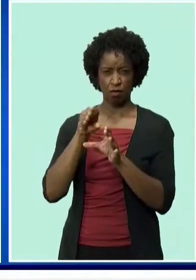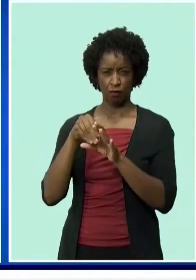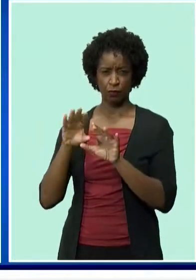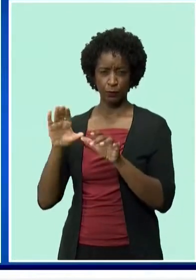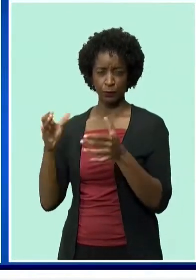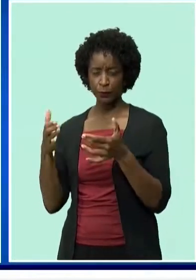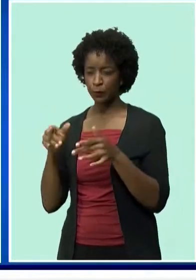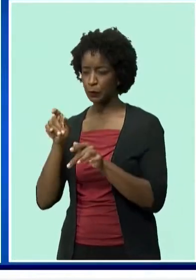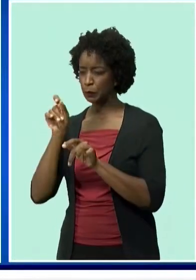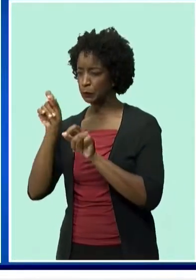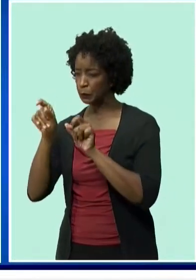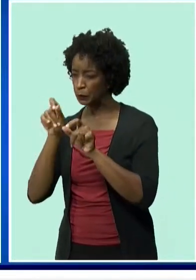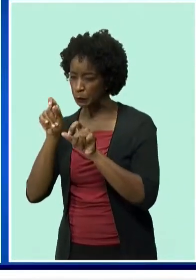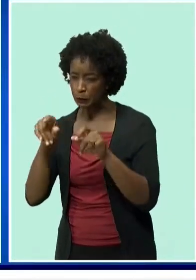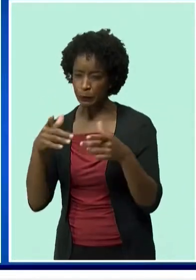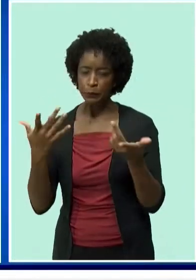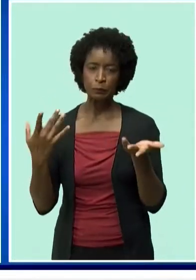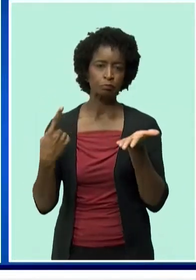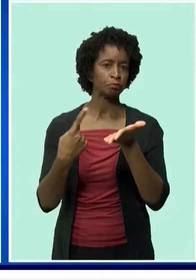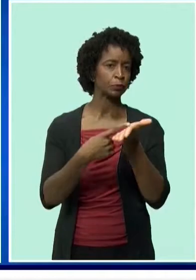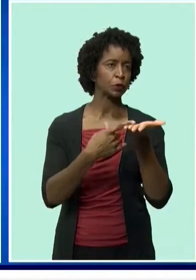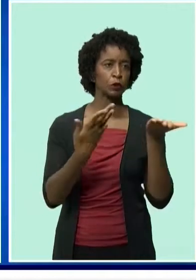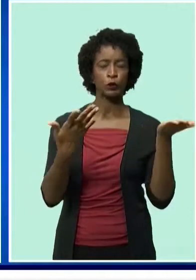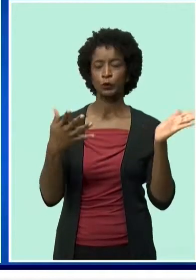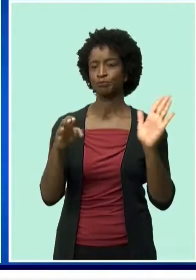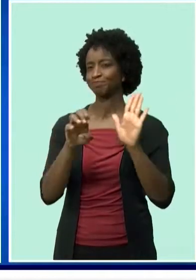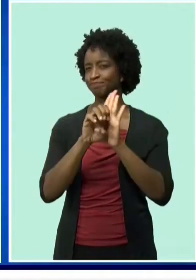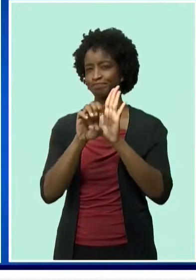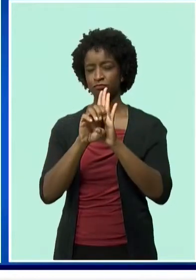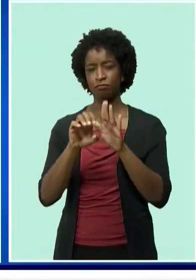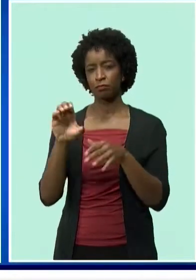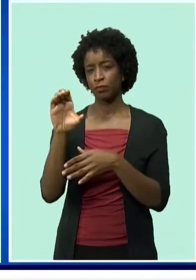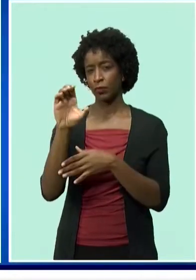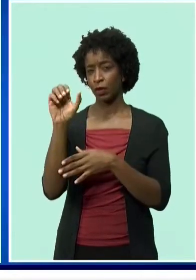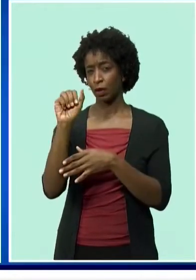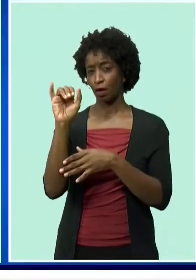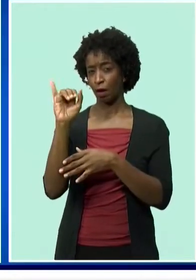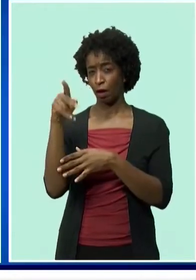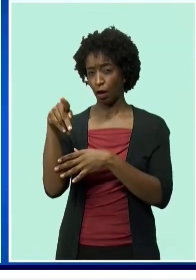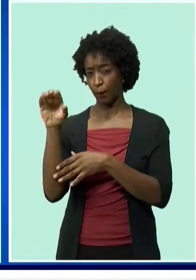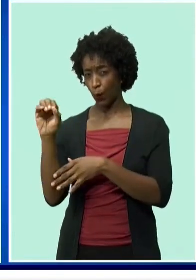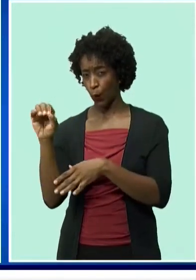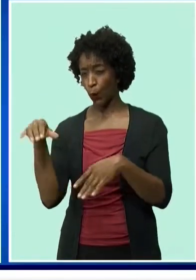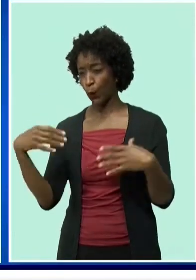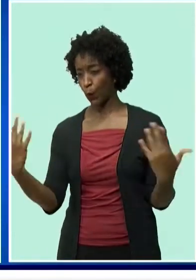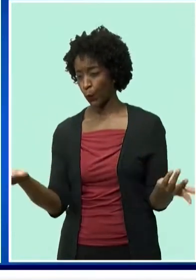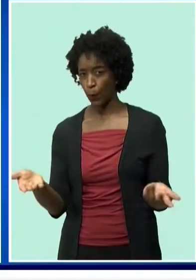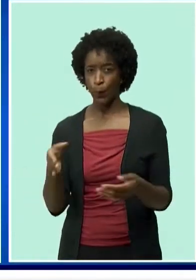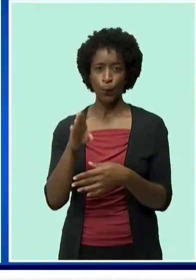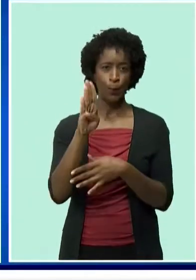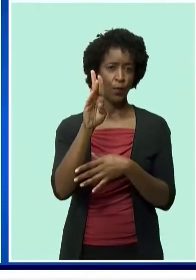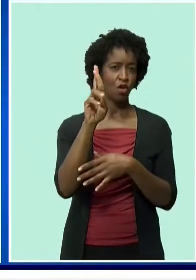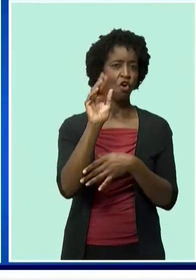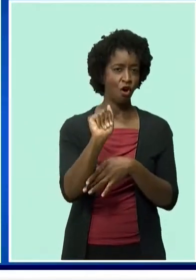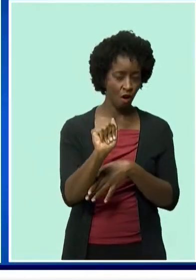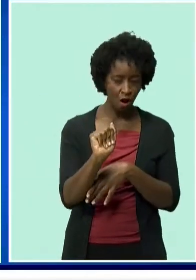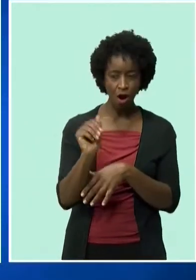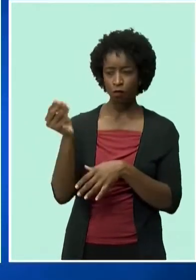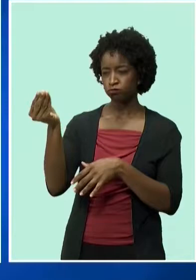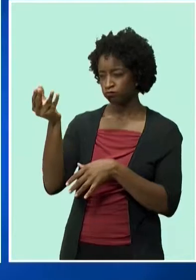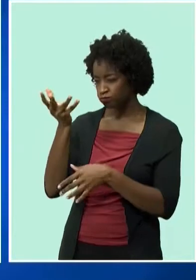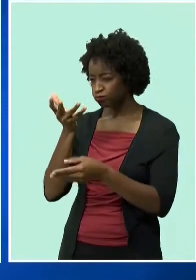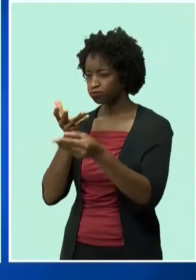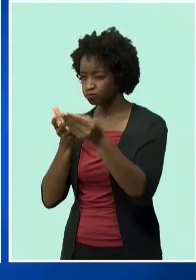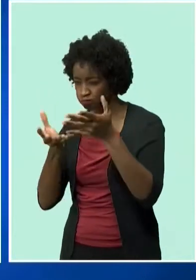online system, issues with the BRA, immigration or otherwise. We hear you, and we are actively communicating